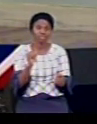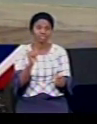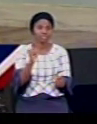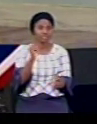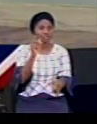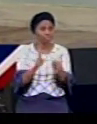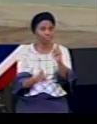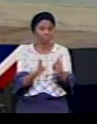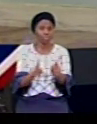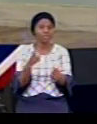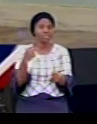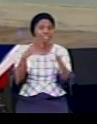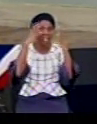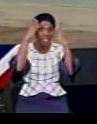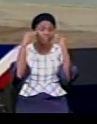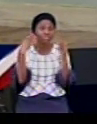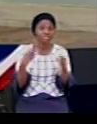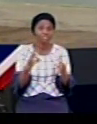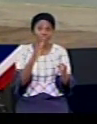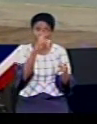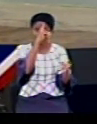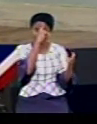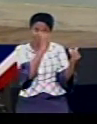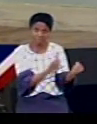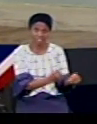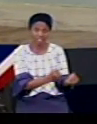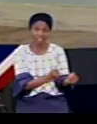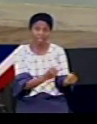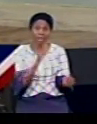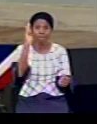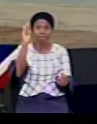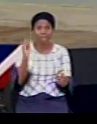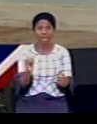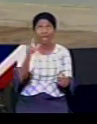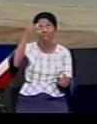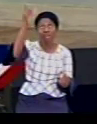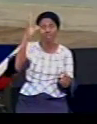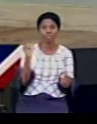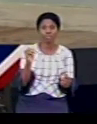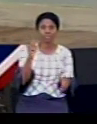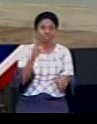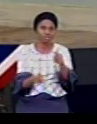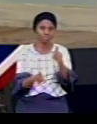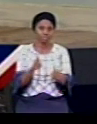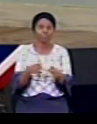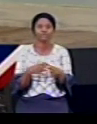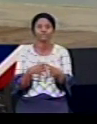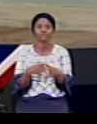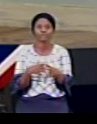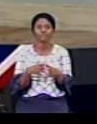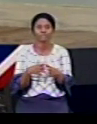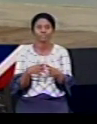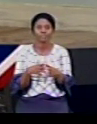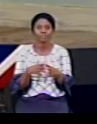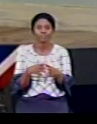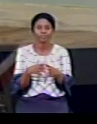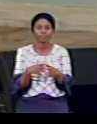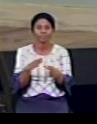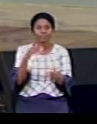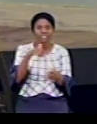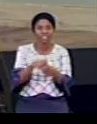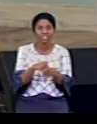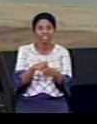of faith by God's people. We're looking at